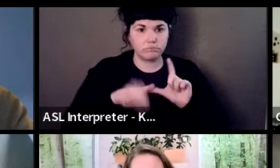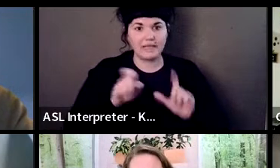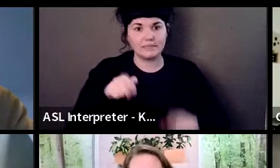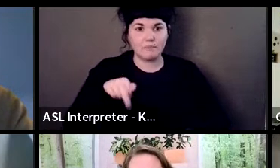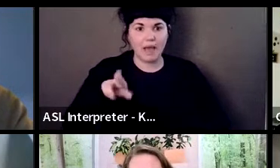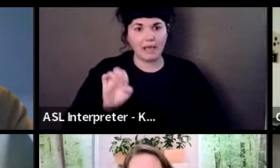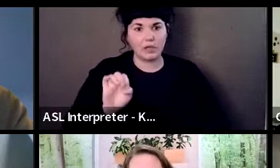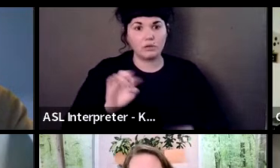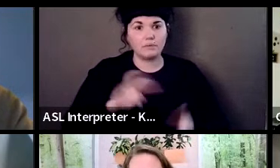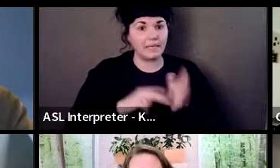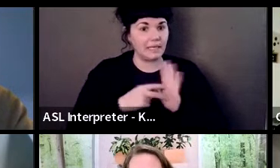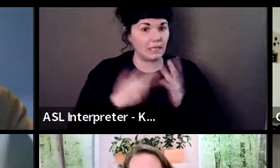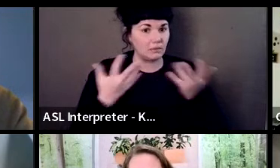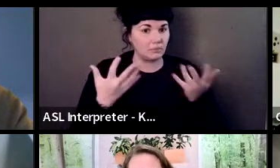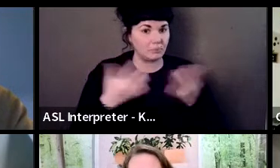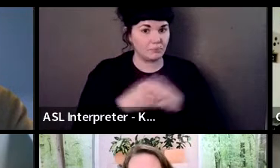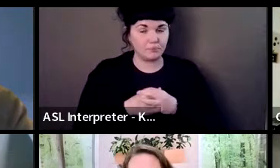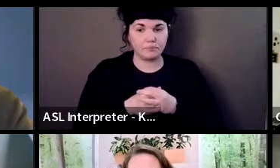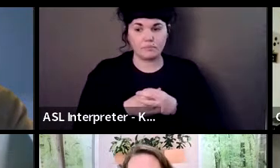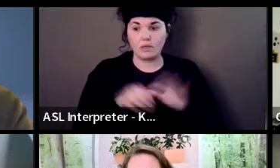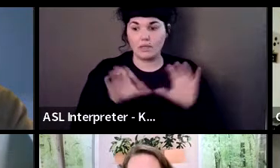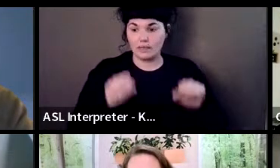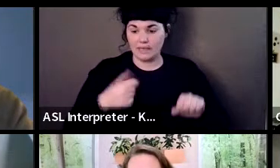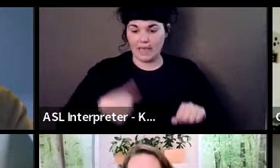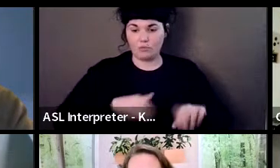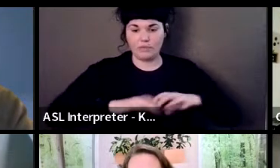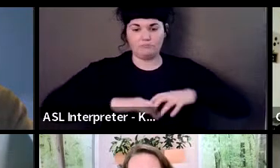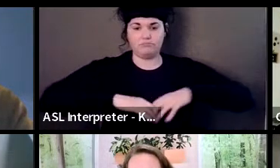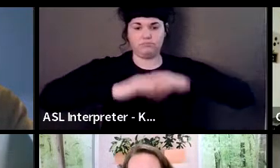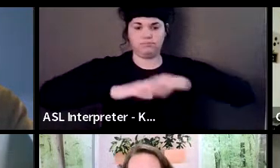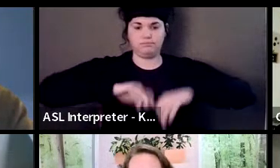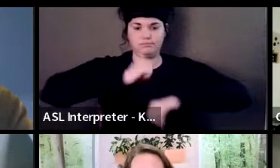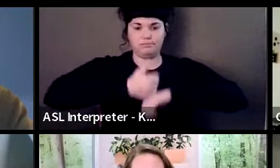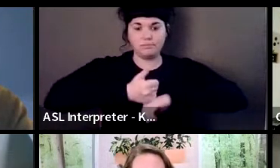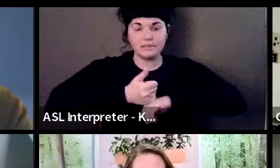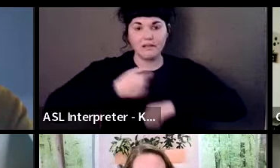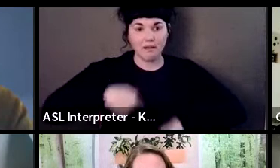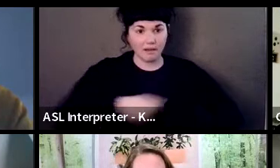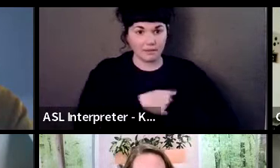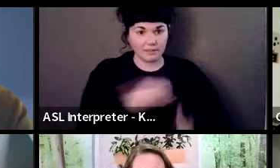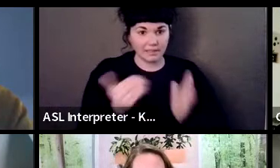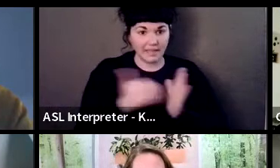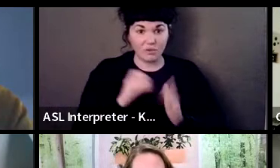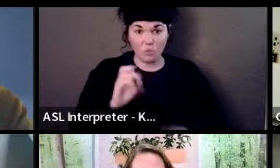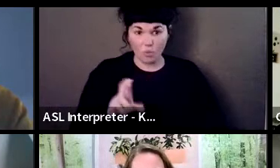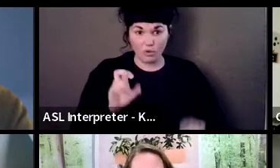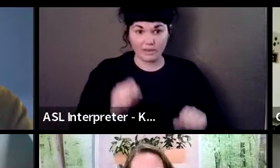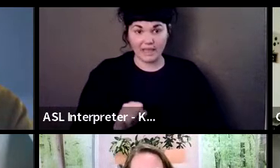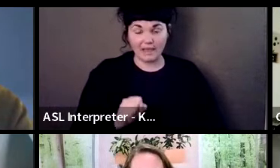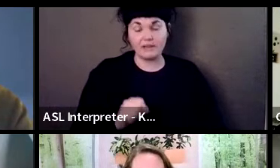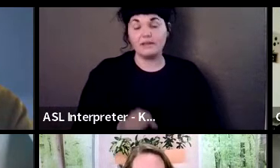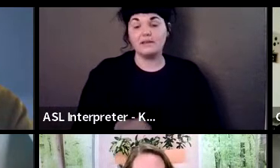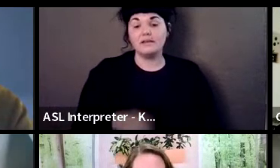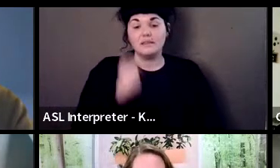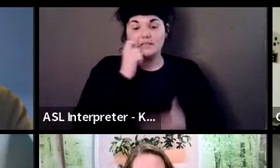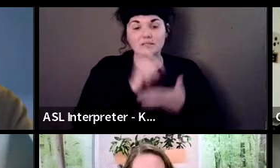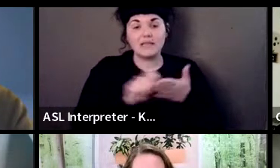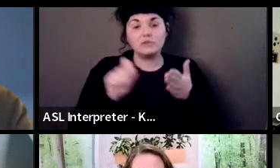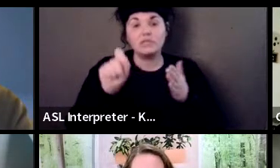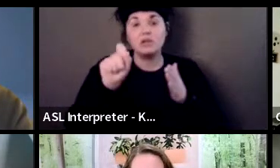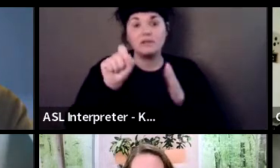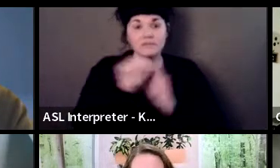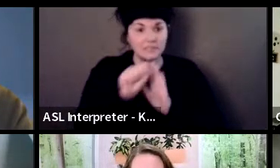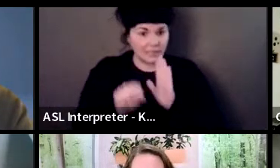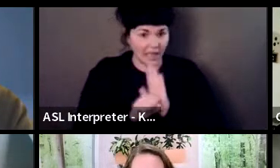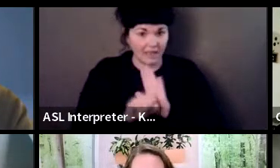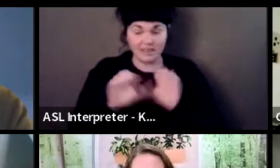Are we able to bring ourselves back, or is the Secretary of State able to bring ourselves back? If there is a lawsuit filed after all of